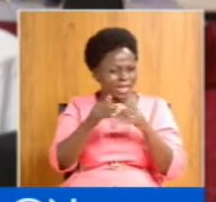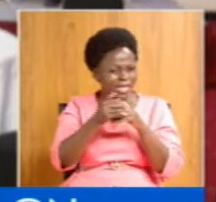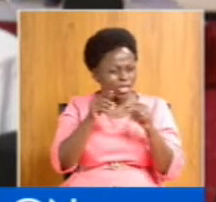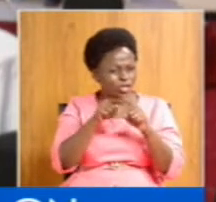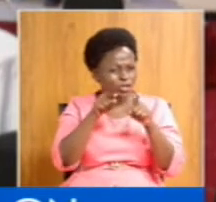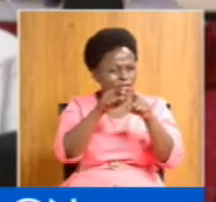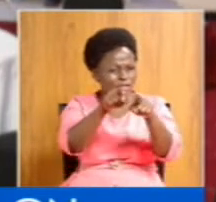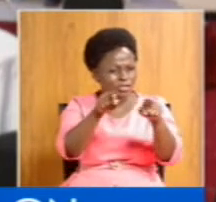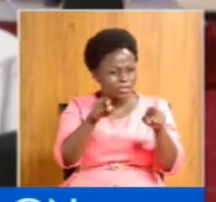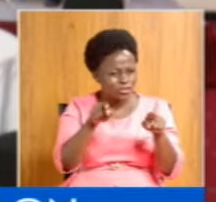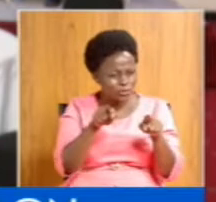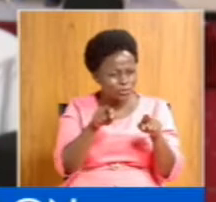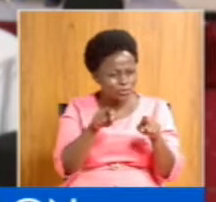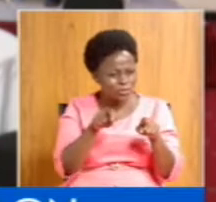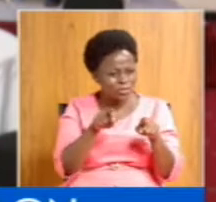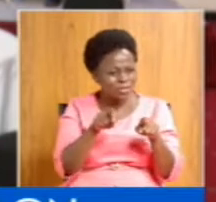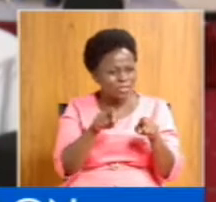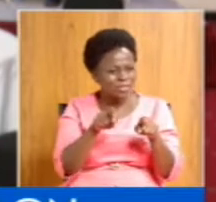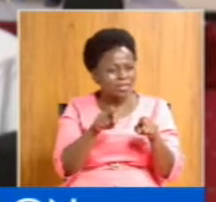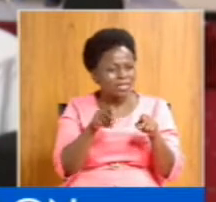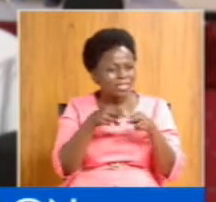Thank you.